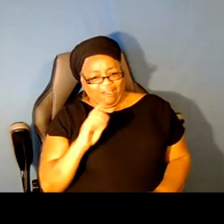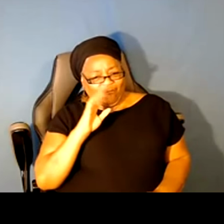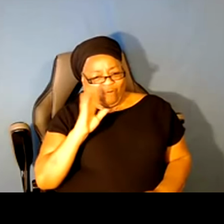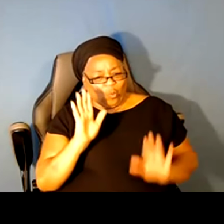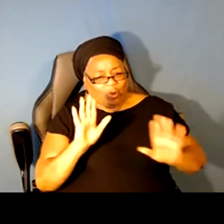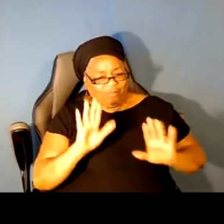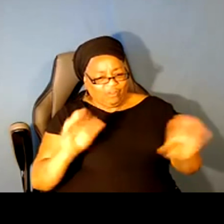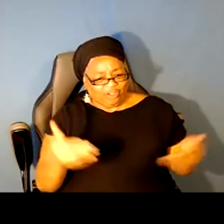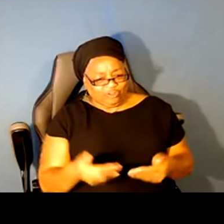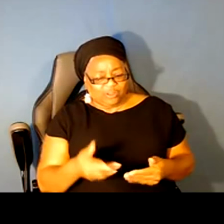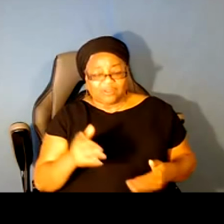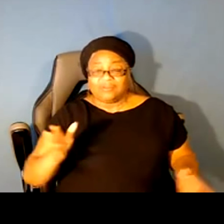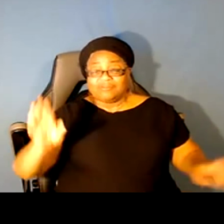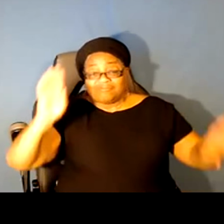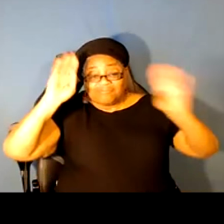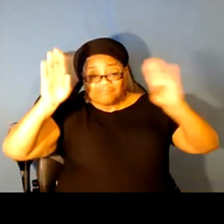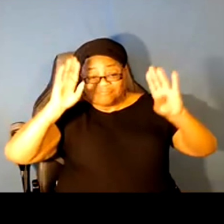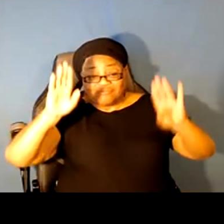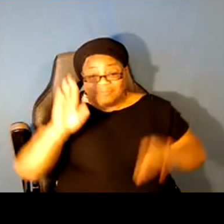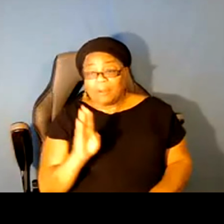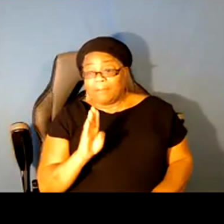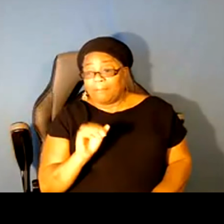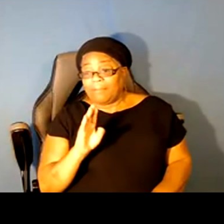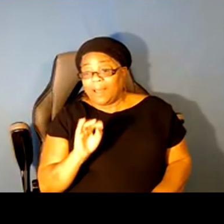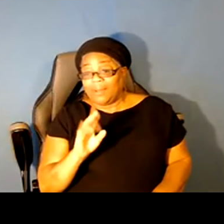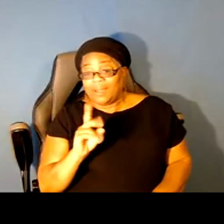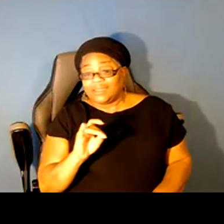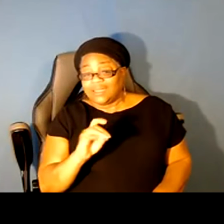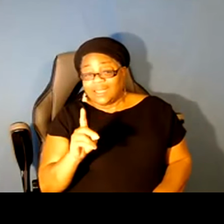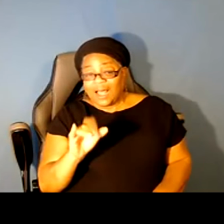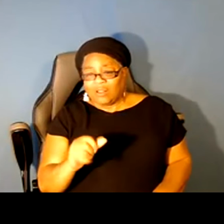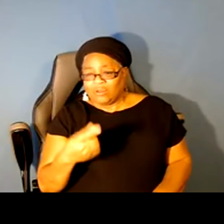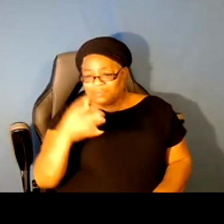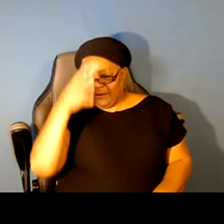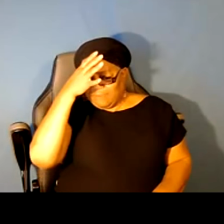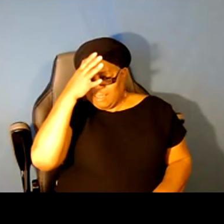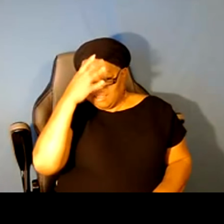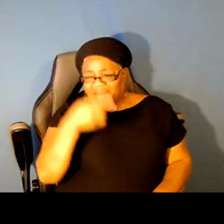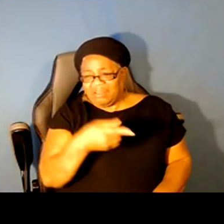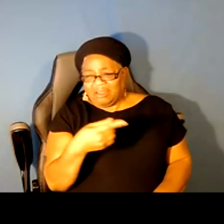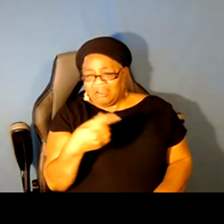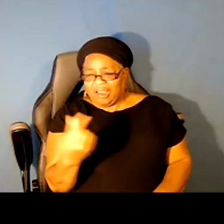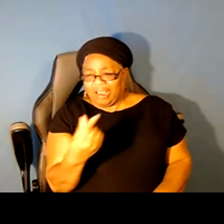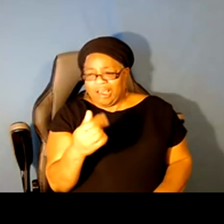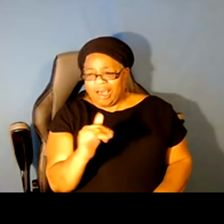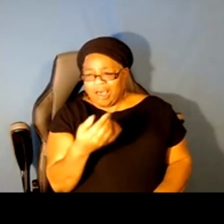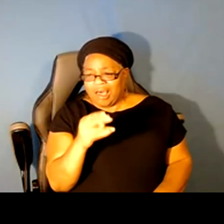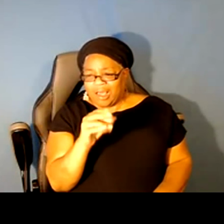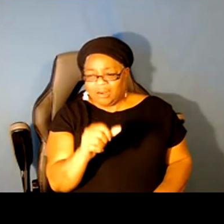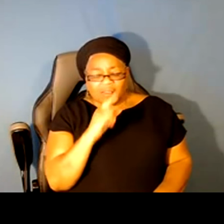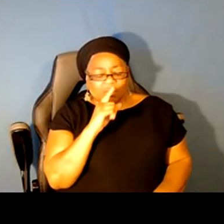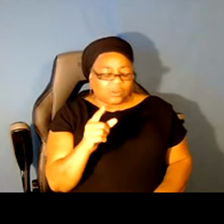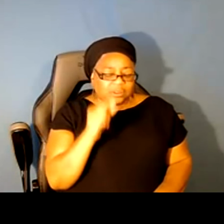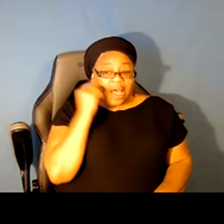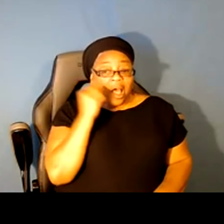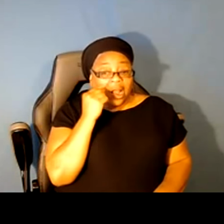out to Baba Diallo, he's my father in Ghana. That was an amazing presentation. And also shout out to Shante